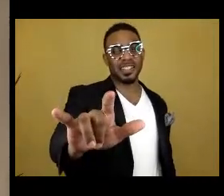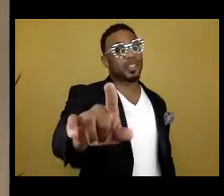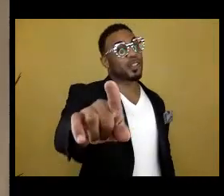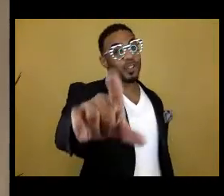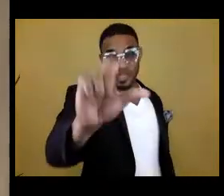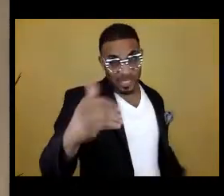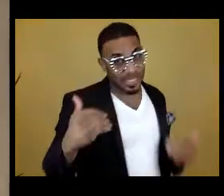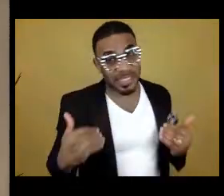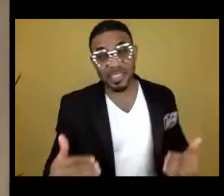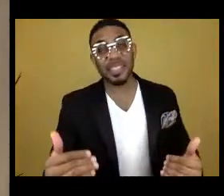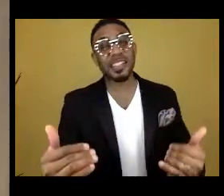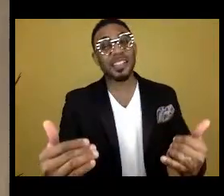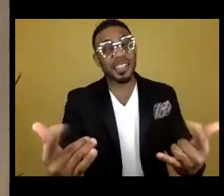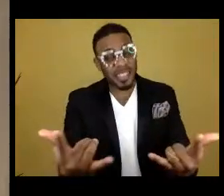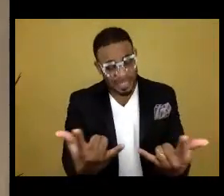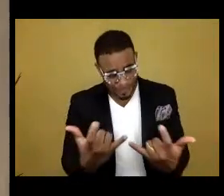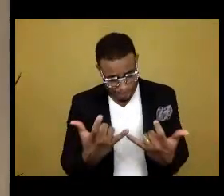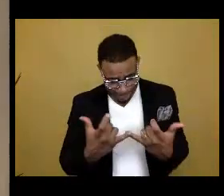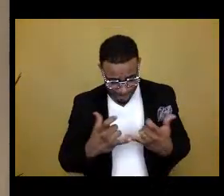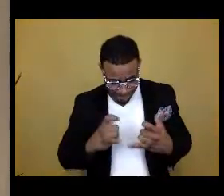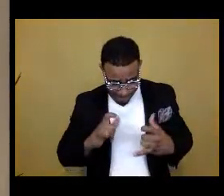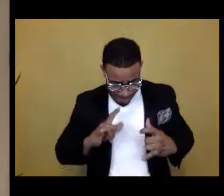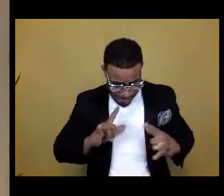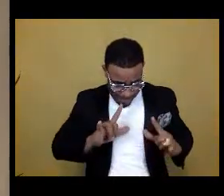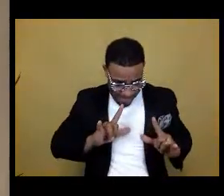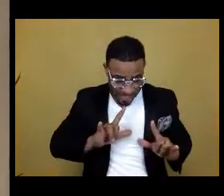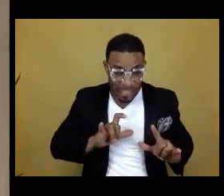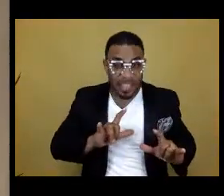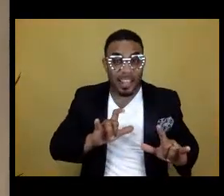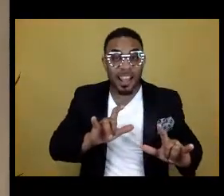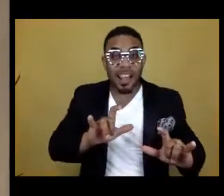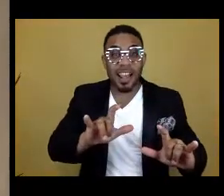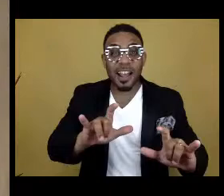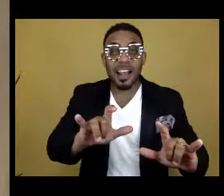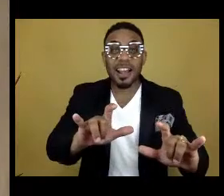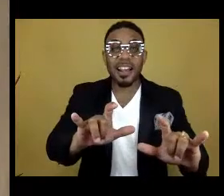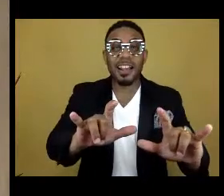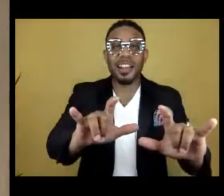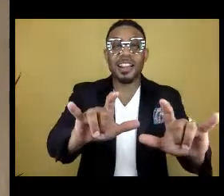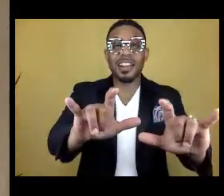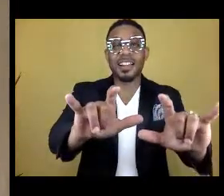So just go and love who you